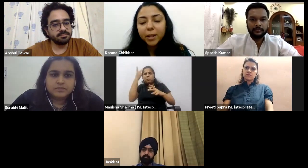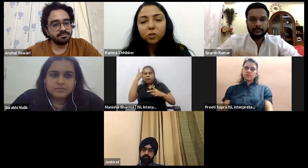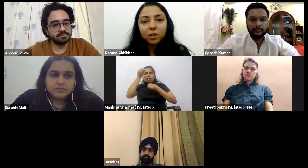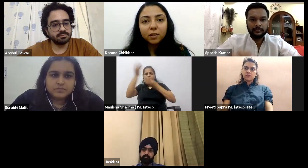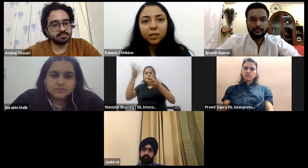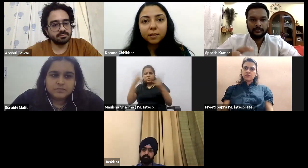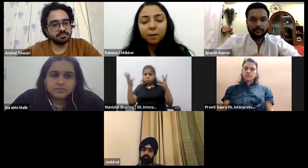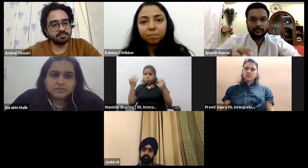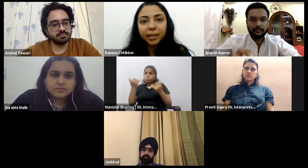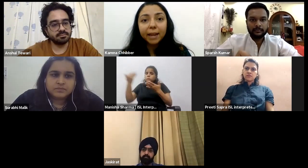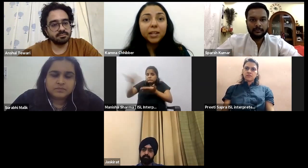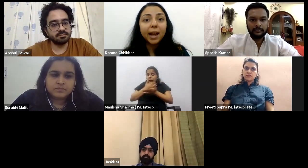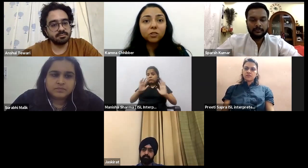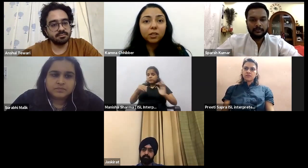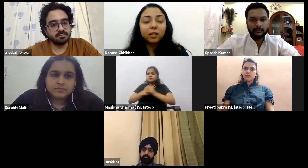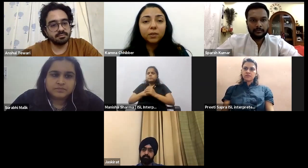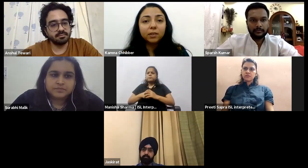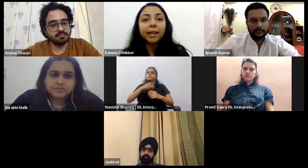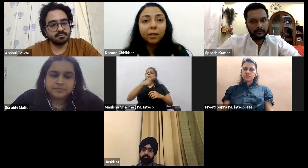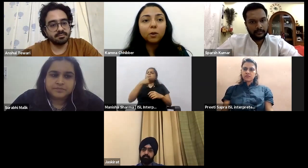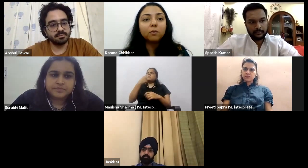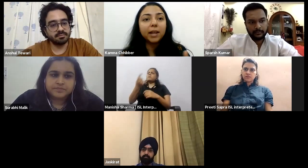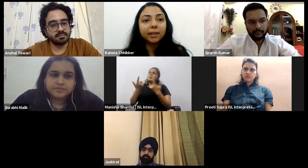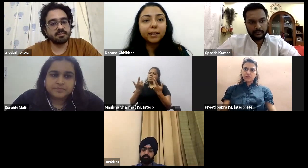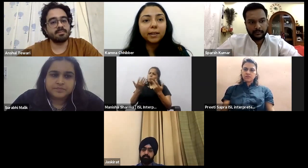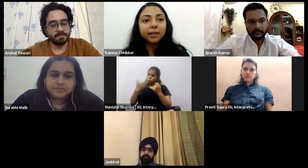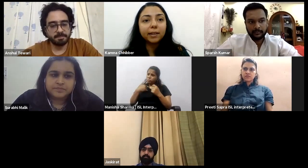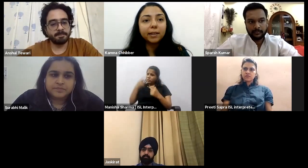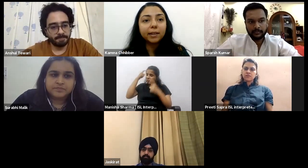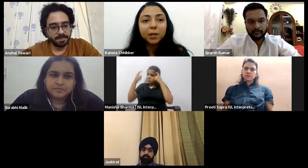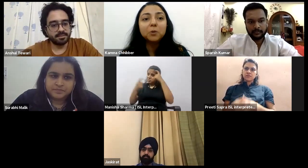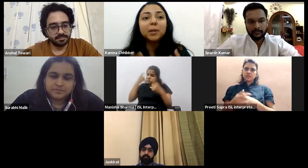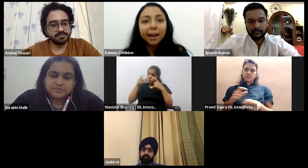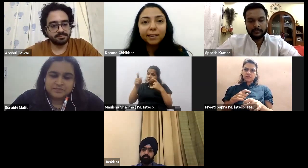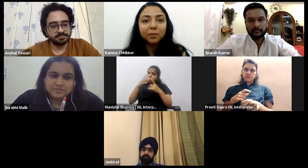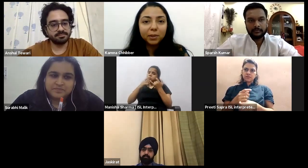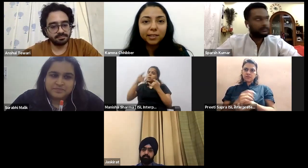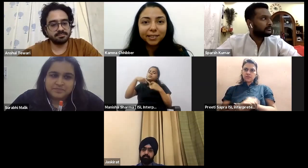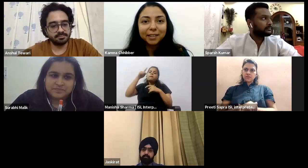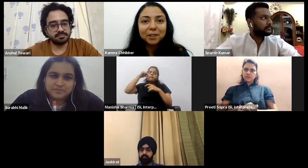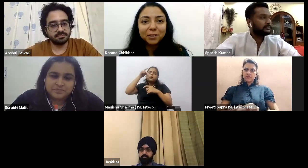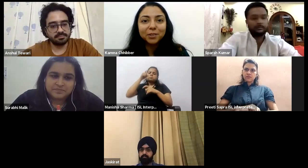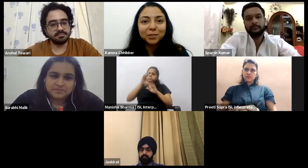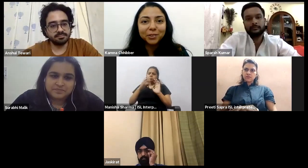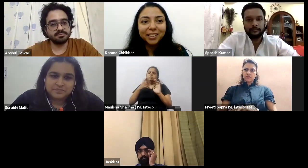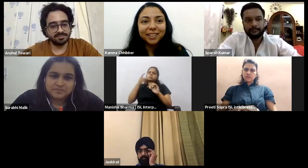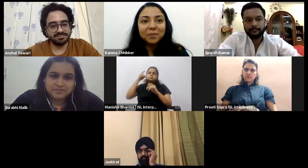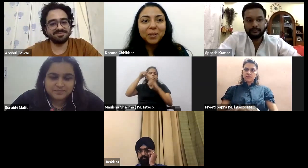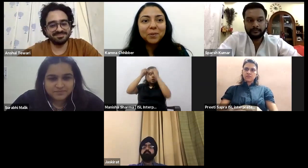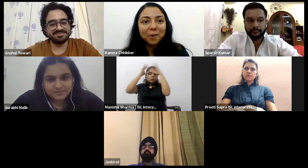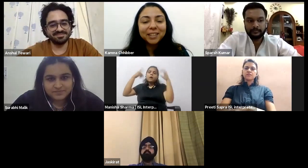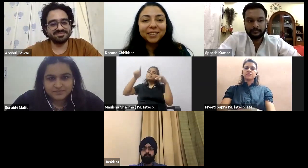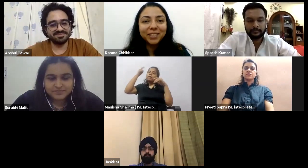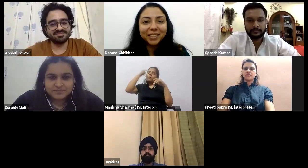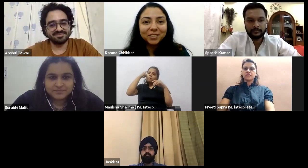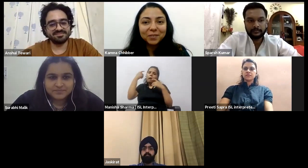the question here is, can we actually even think of that kind of a situation where you can even exert that kind of control, right? We